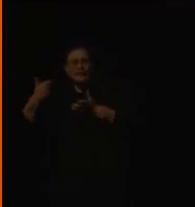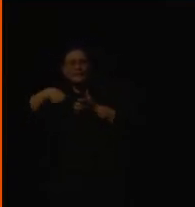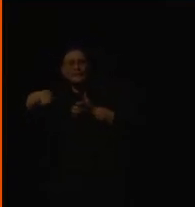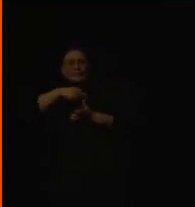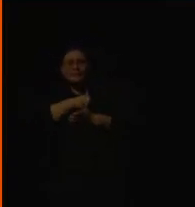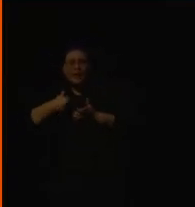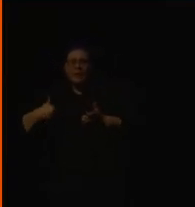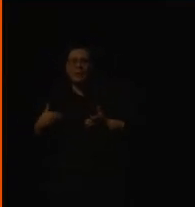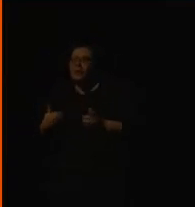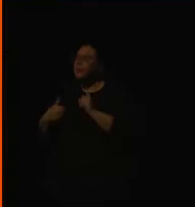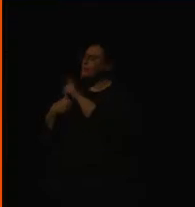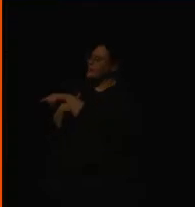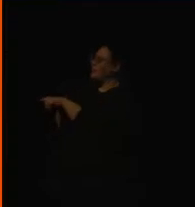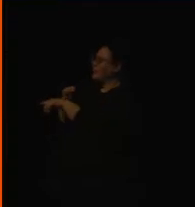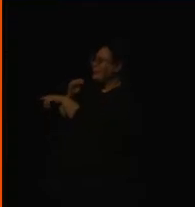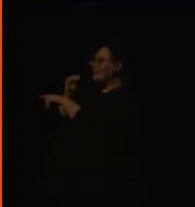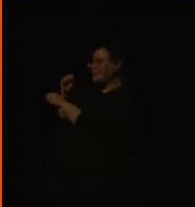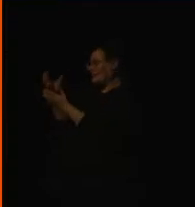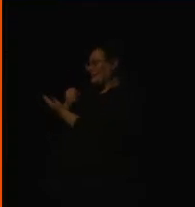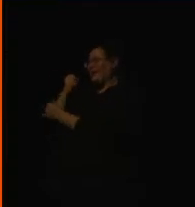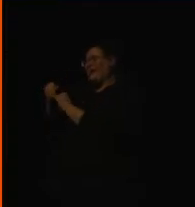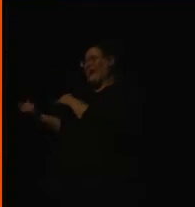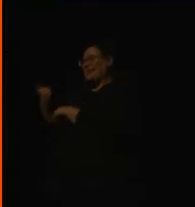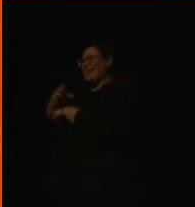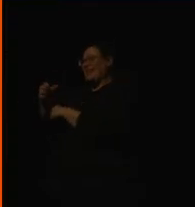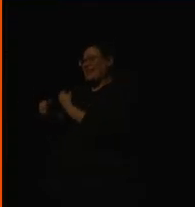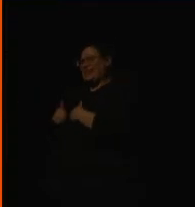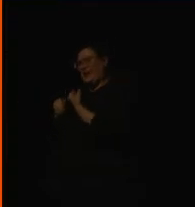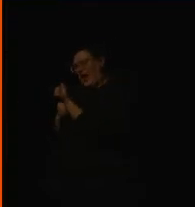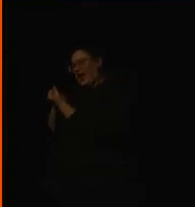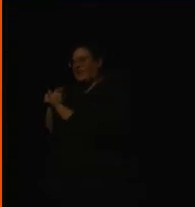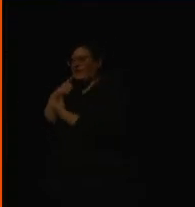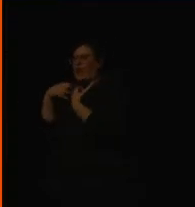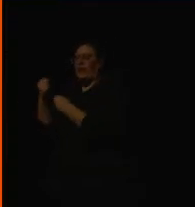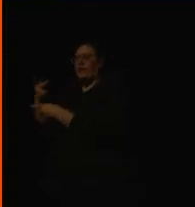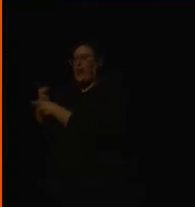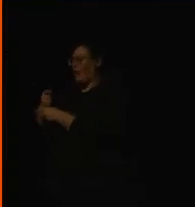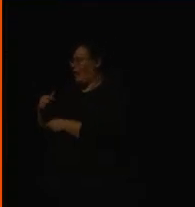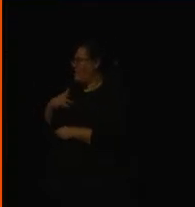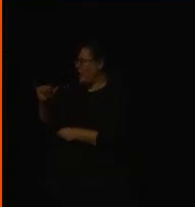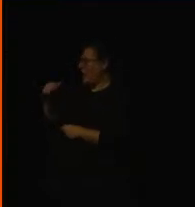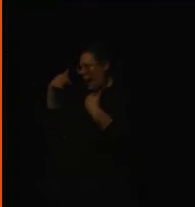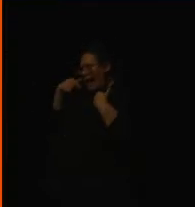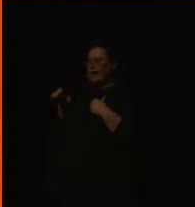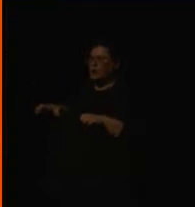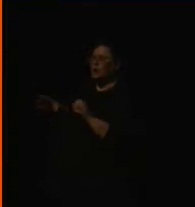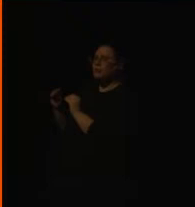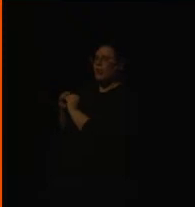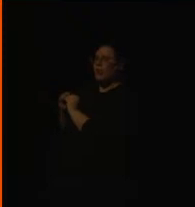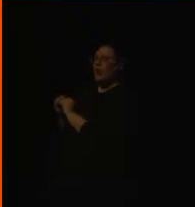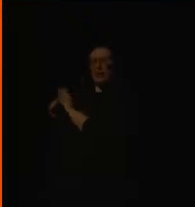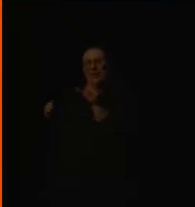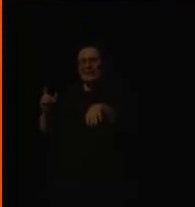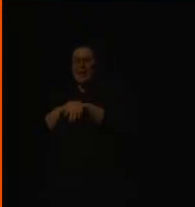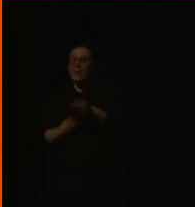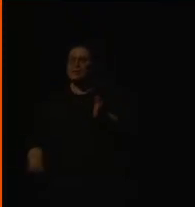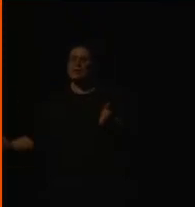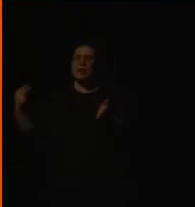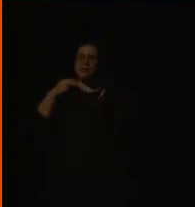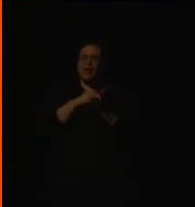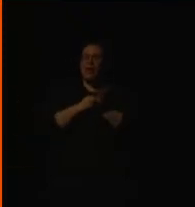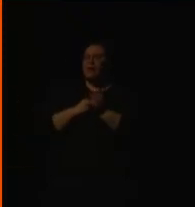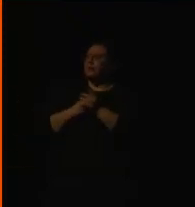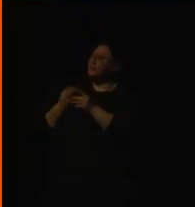is literally spending the last days of his life advocating for health care just makes me feel like I have to do more. It's the time to step up. Be a